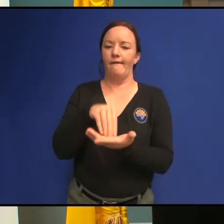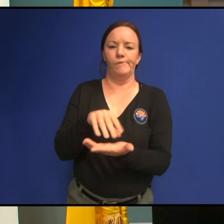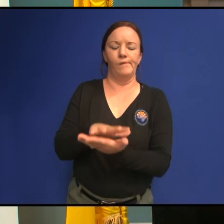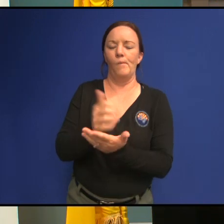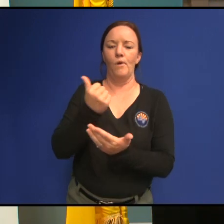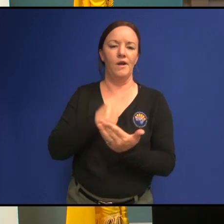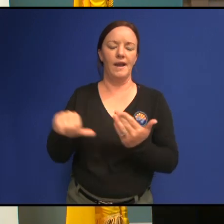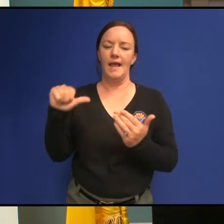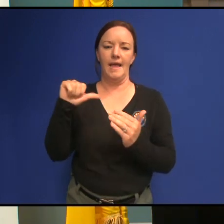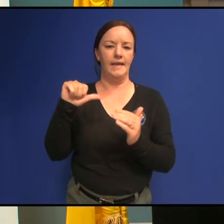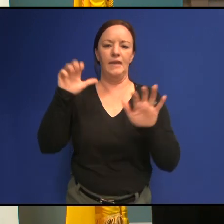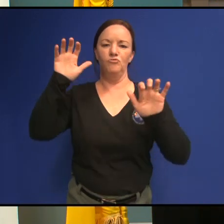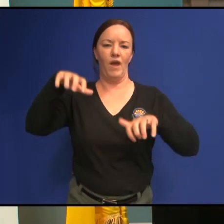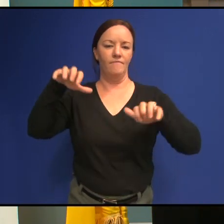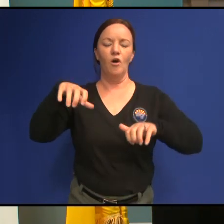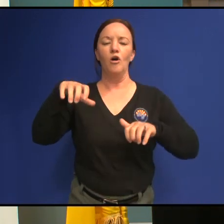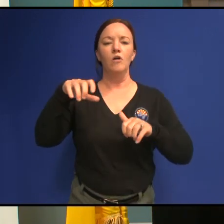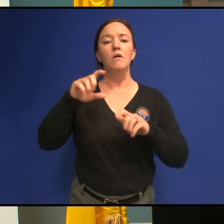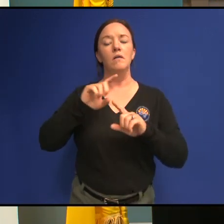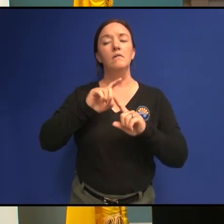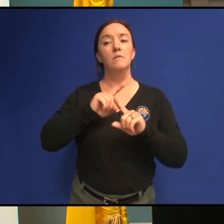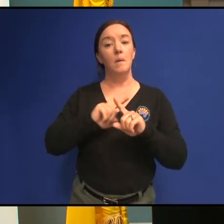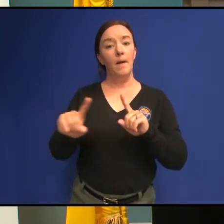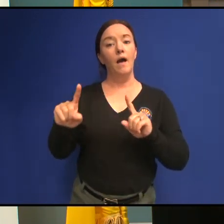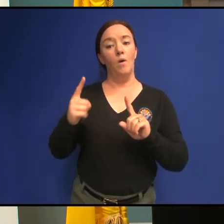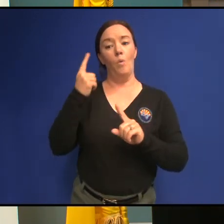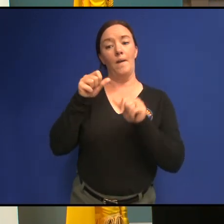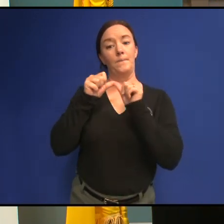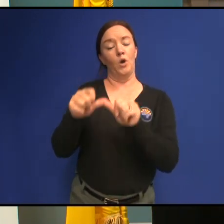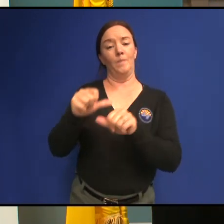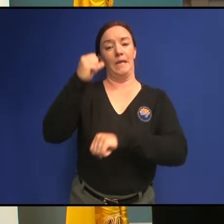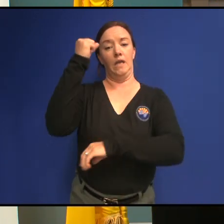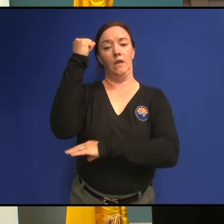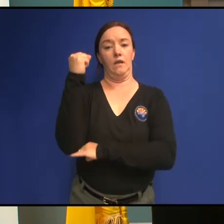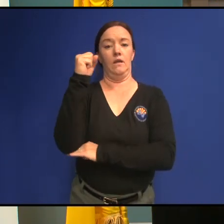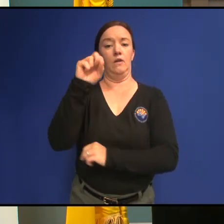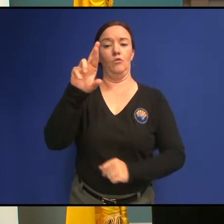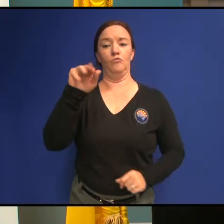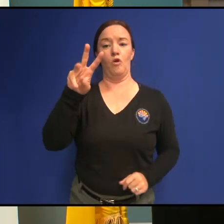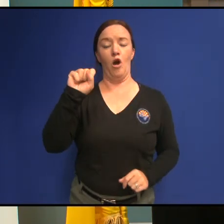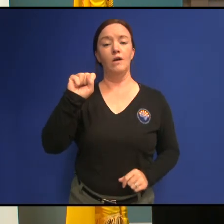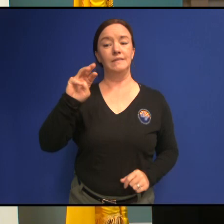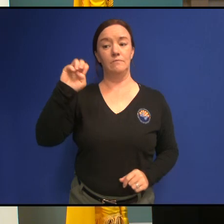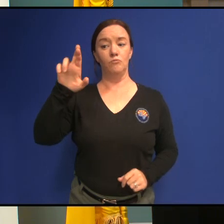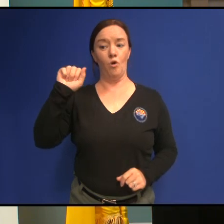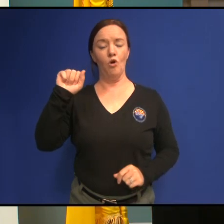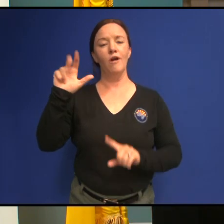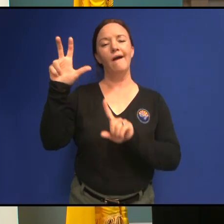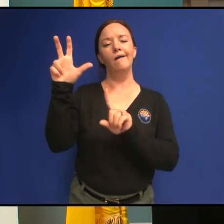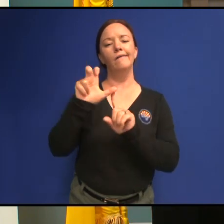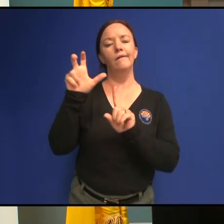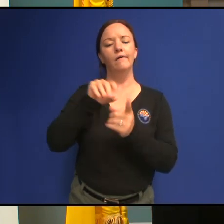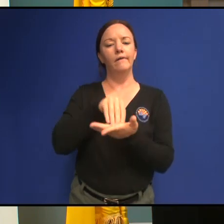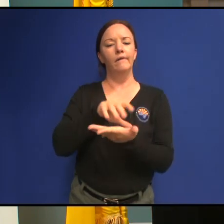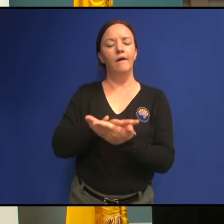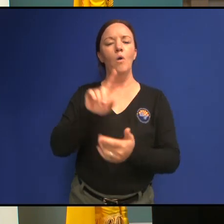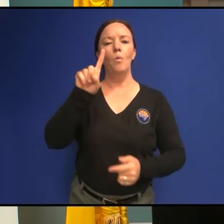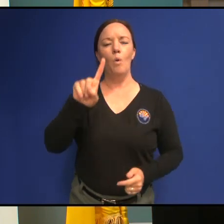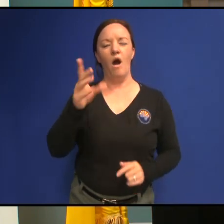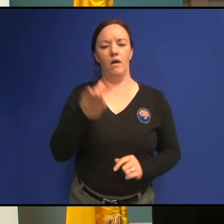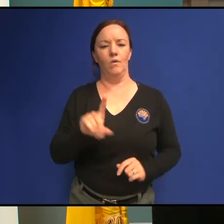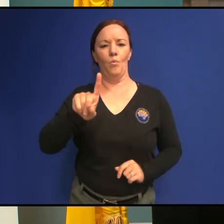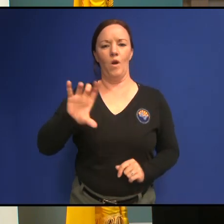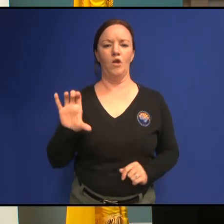had them, but there is a permanent station here in Mora that did get 1/100th. We estimate we probably got anywhere between a couple of hundredths